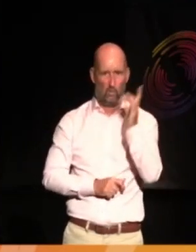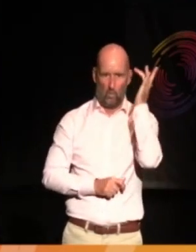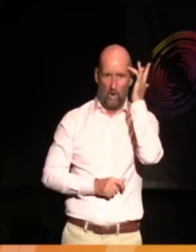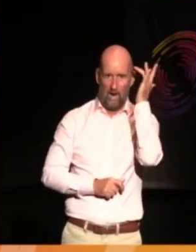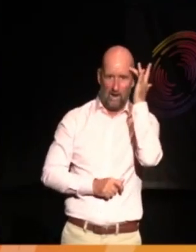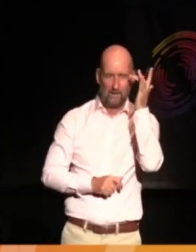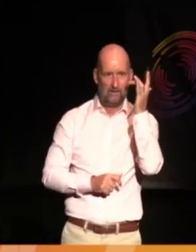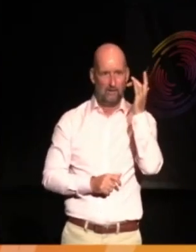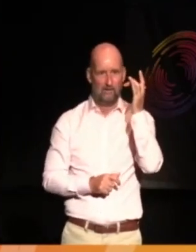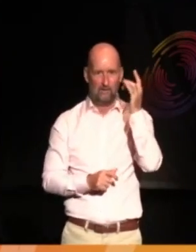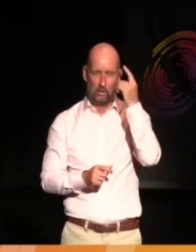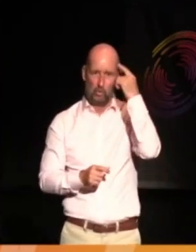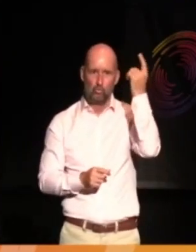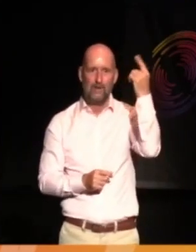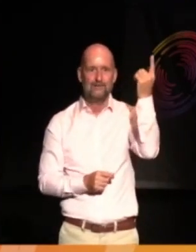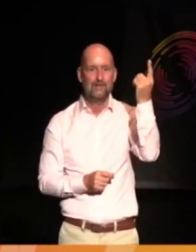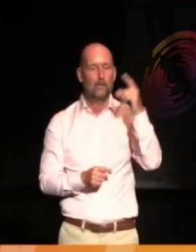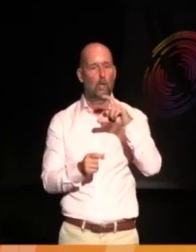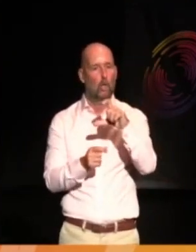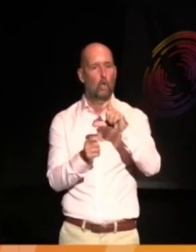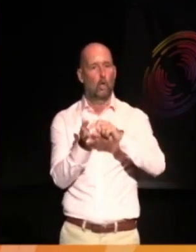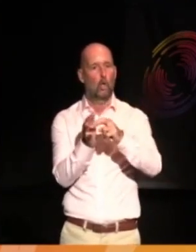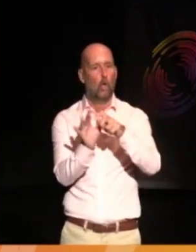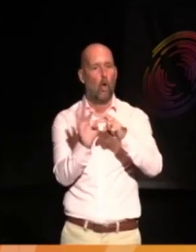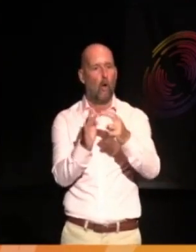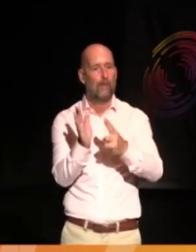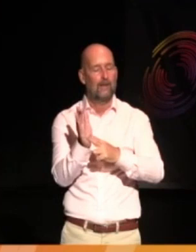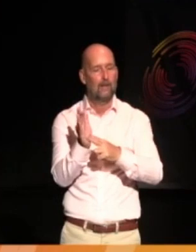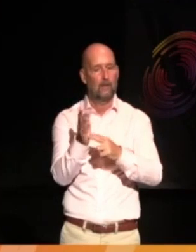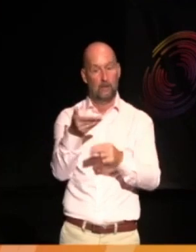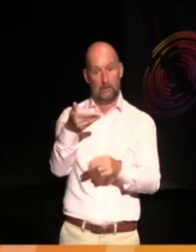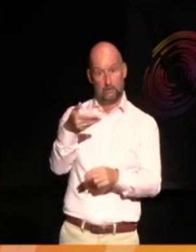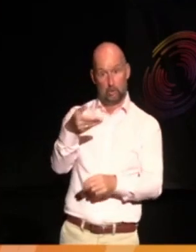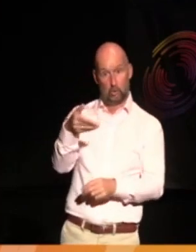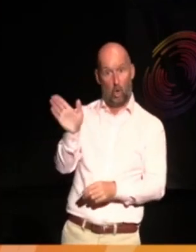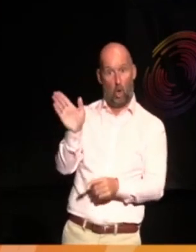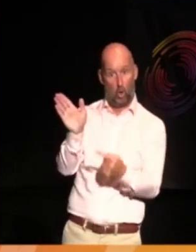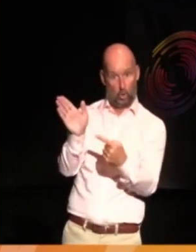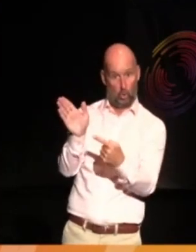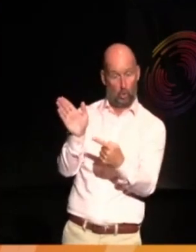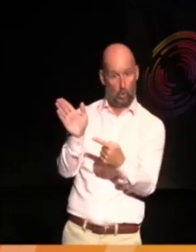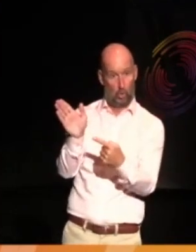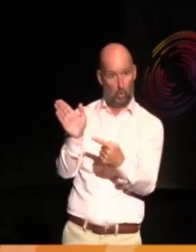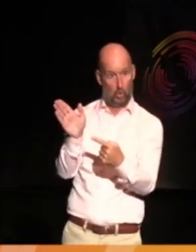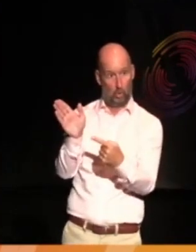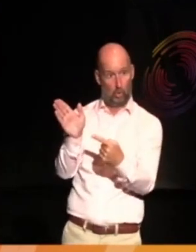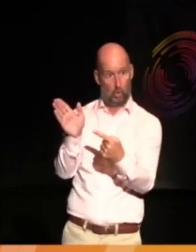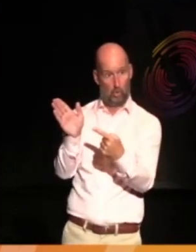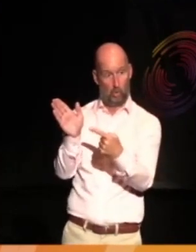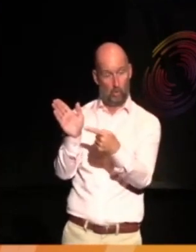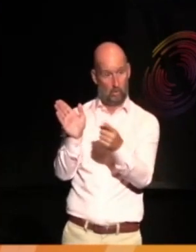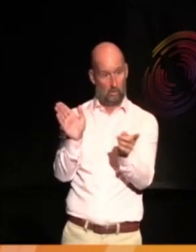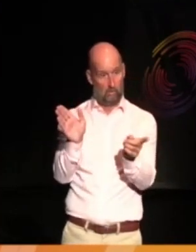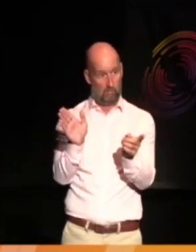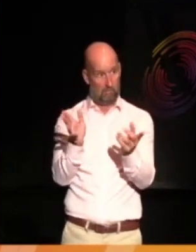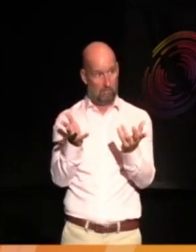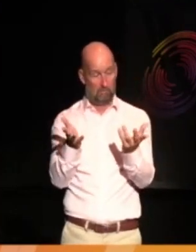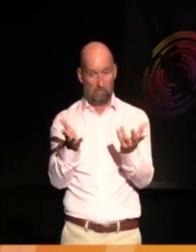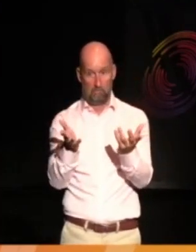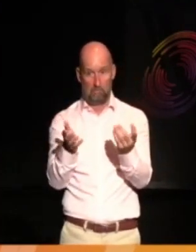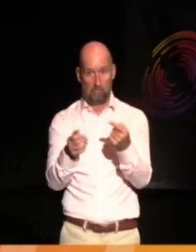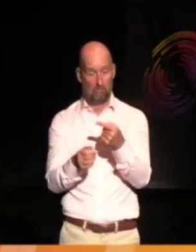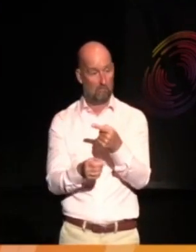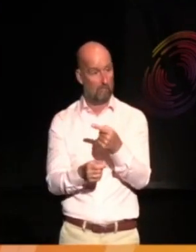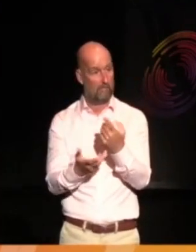and all that kind of stuff. And then he's gone, and some of the same people who, you know,